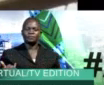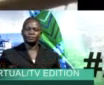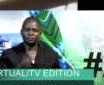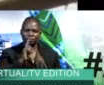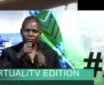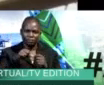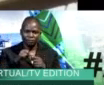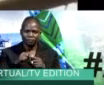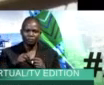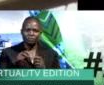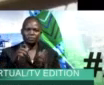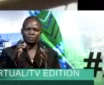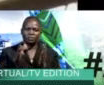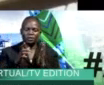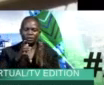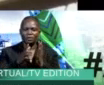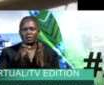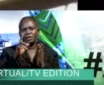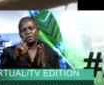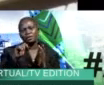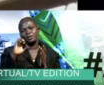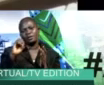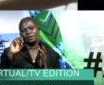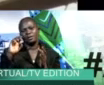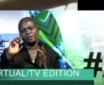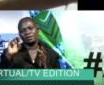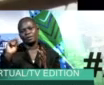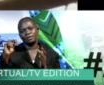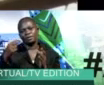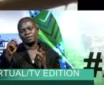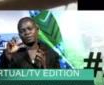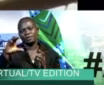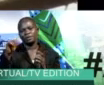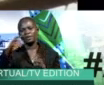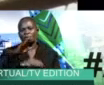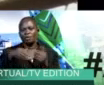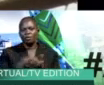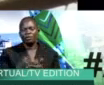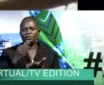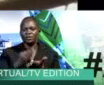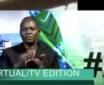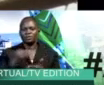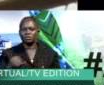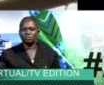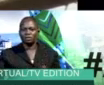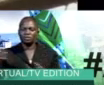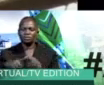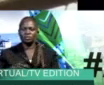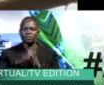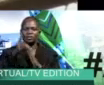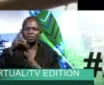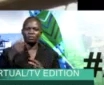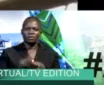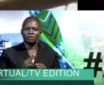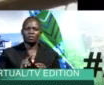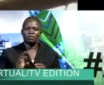currently talking about technical and financial services type agreement. These are all financing instruments to develop